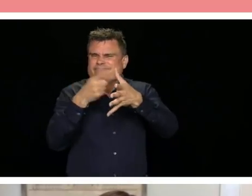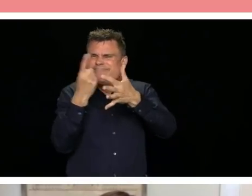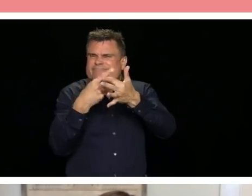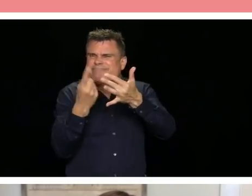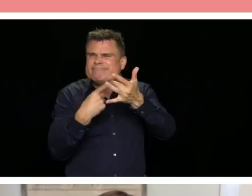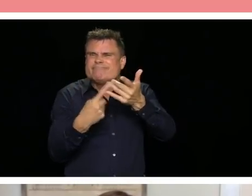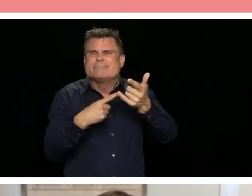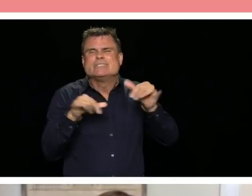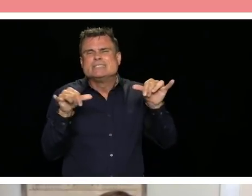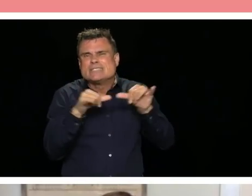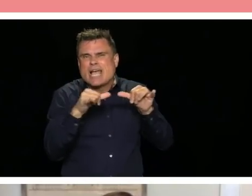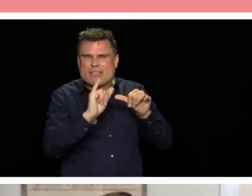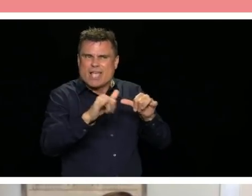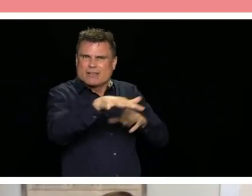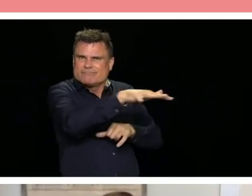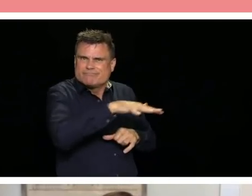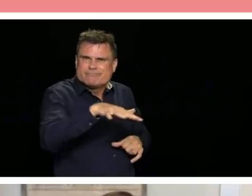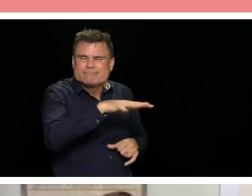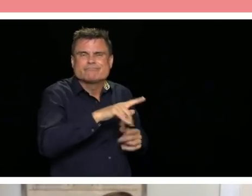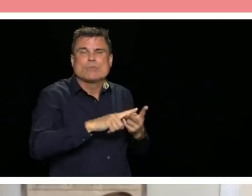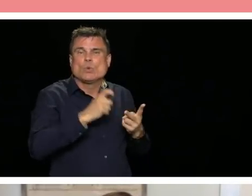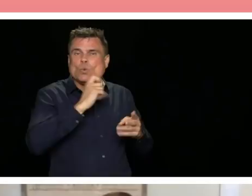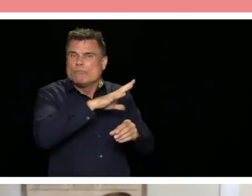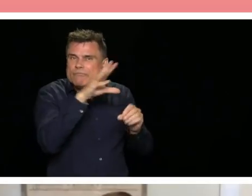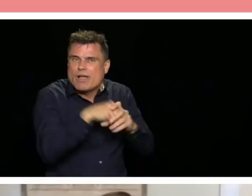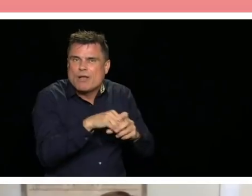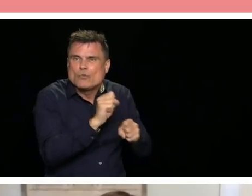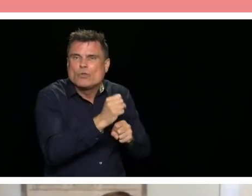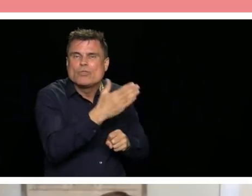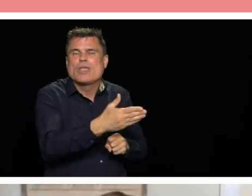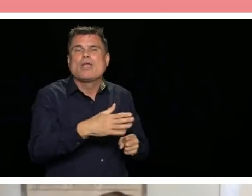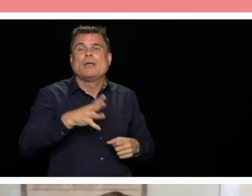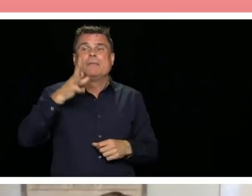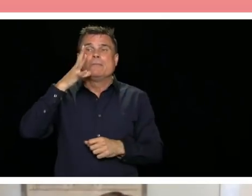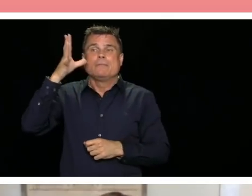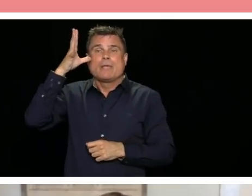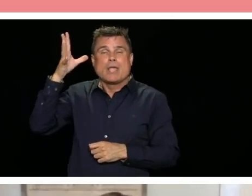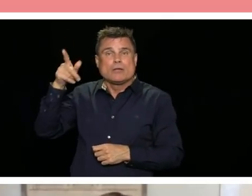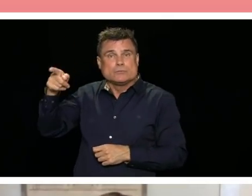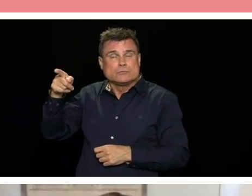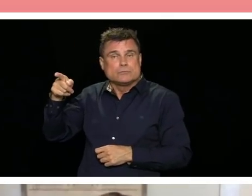And again, if you search childcare COVID-19 response and go to the